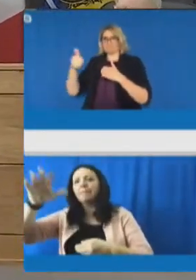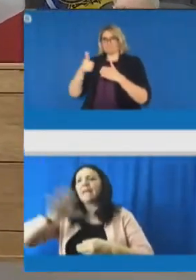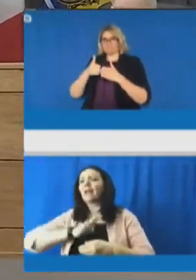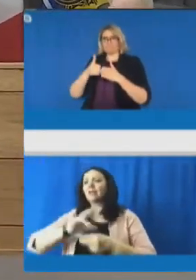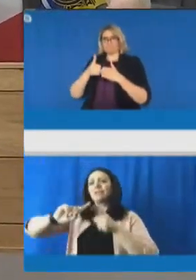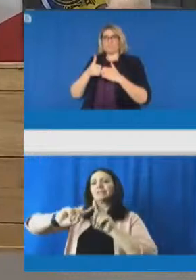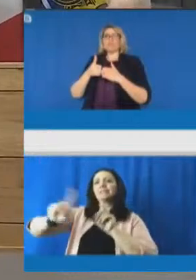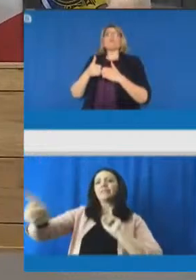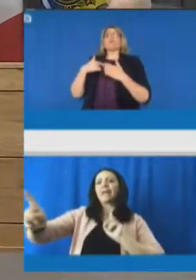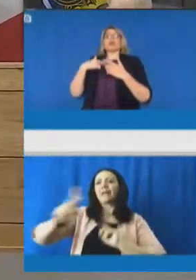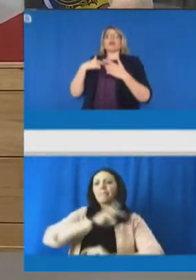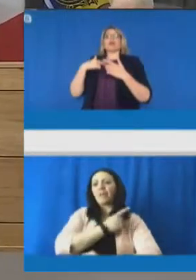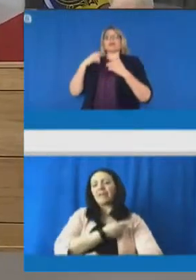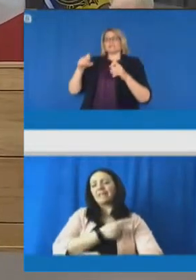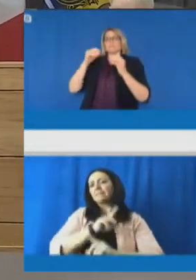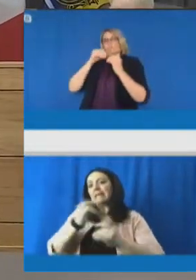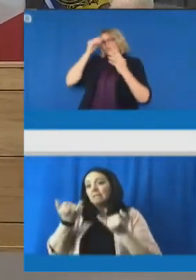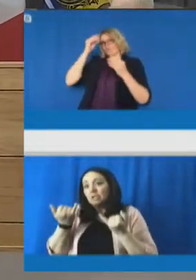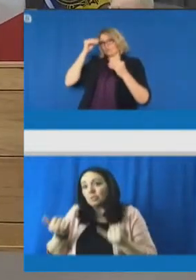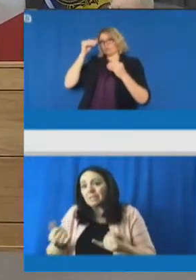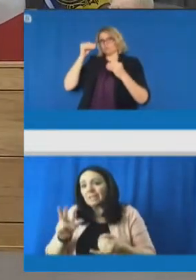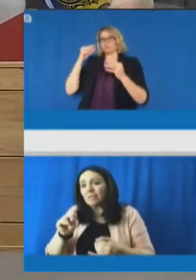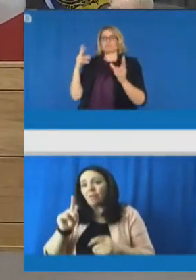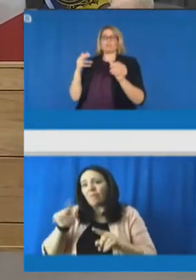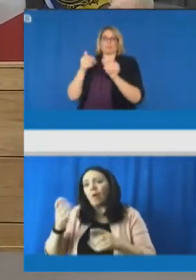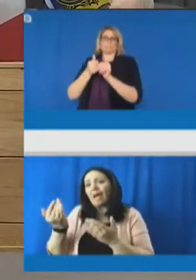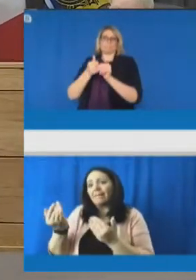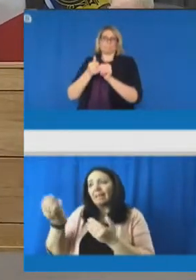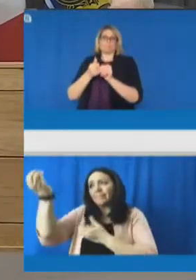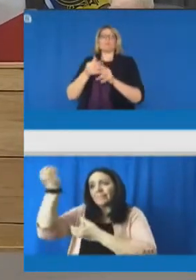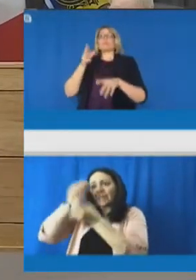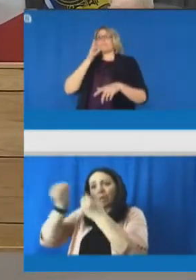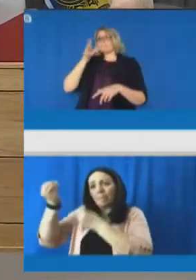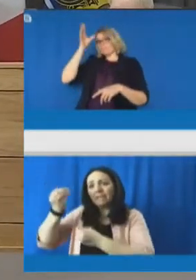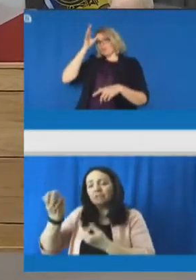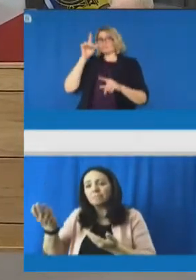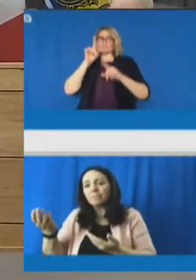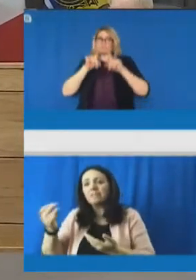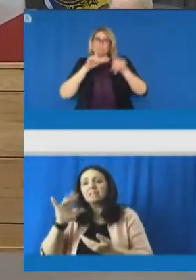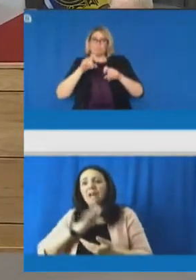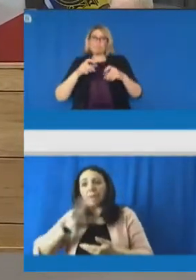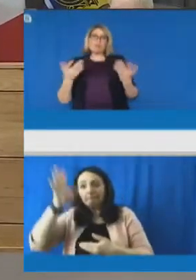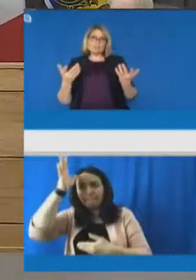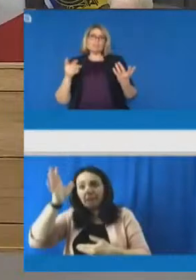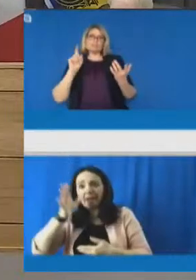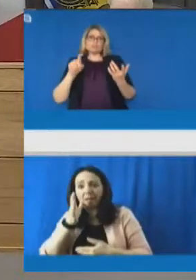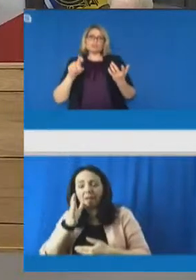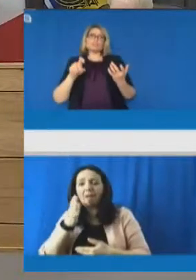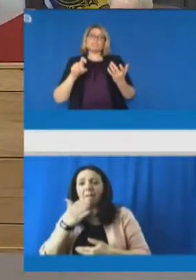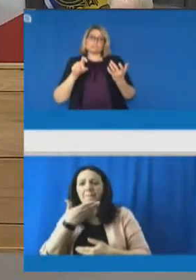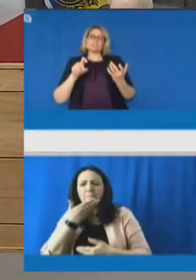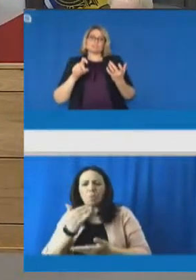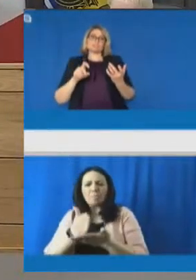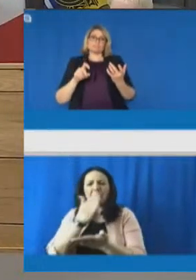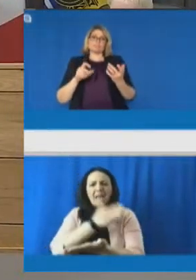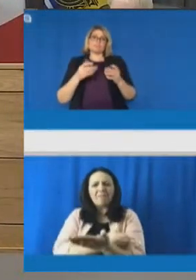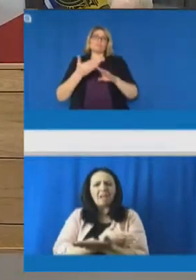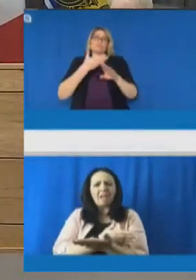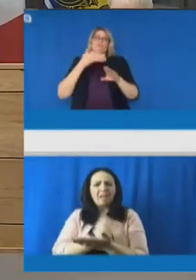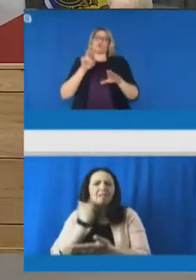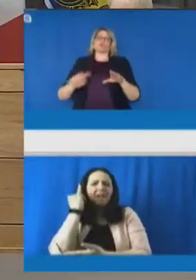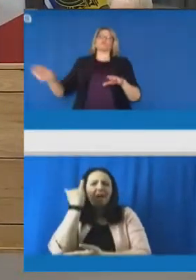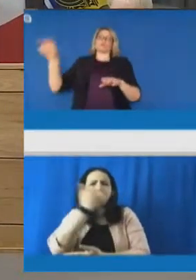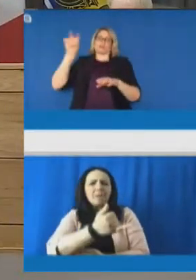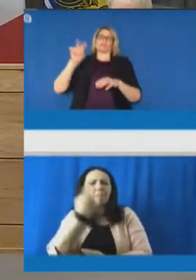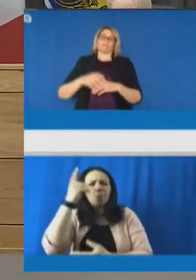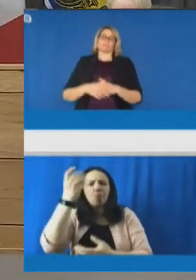distribution in Maine is outpacing that in New Brunswick. I'm wondering, as the side of the border, the U.S. side, becomes more fully